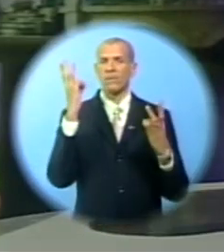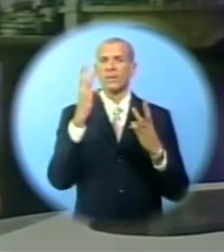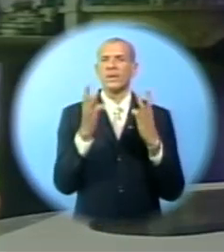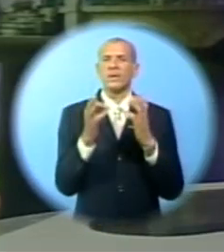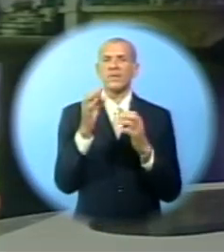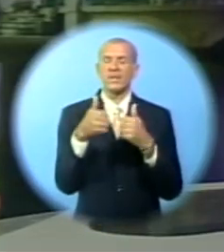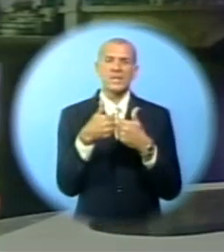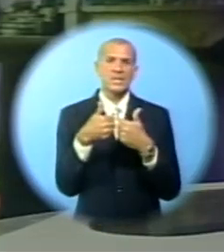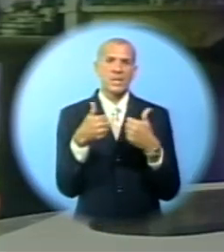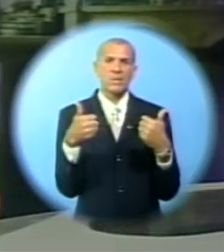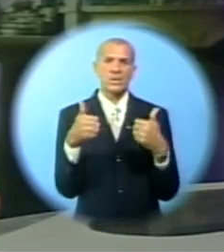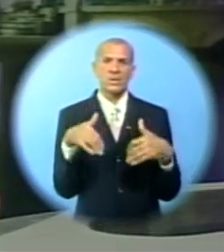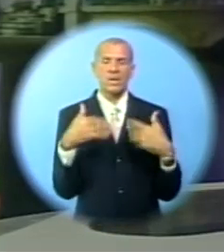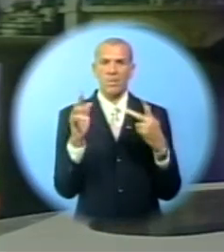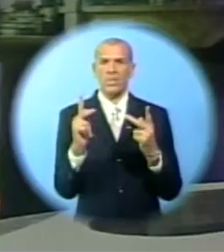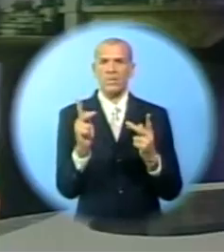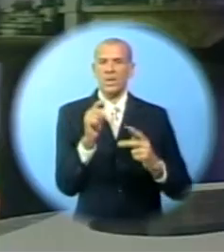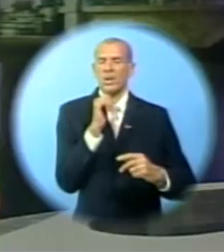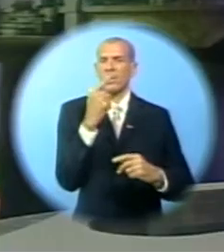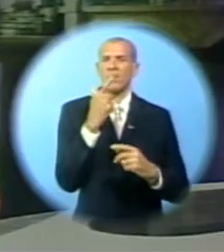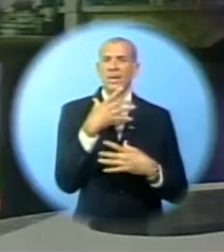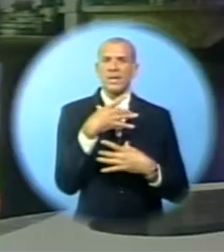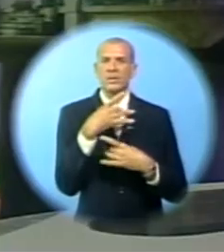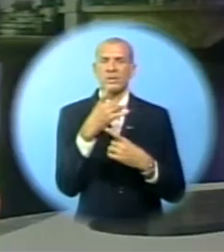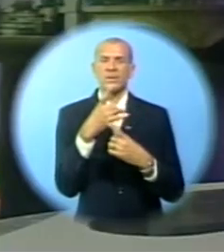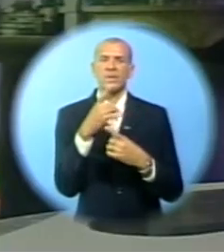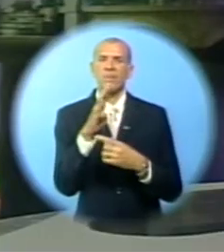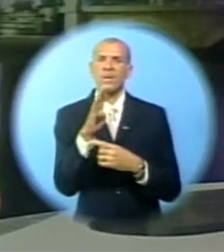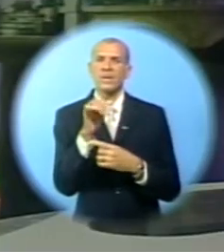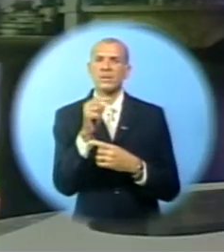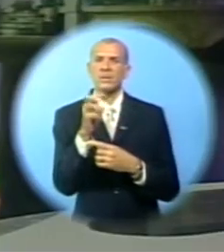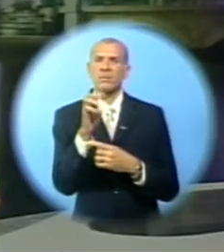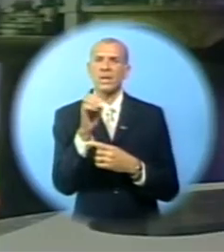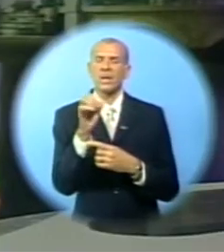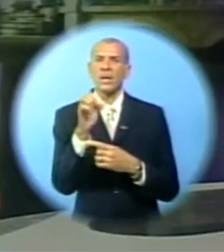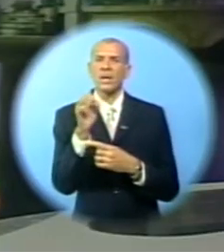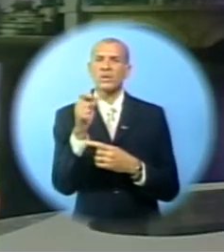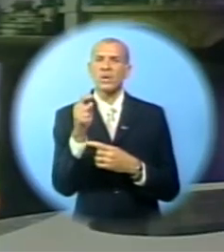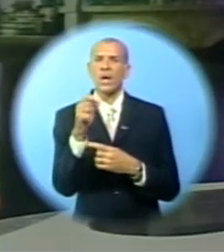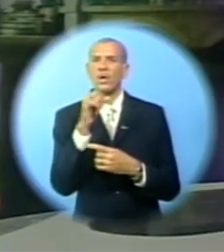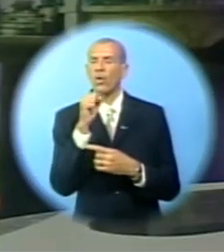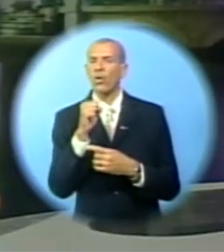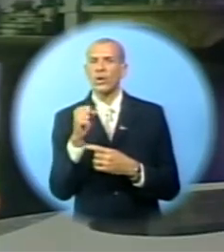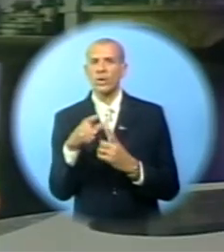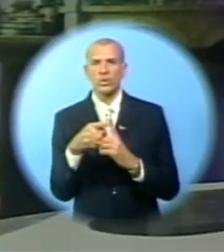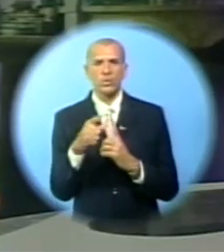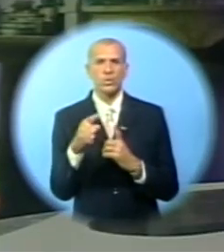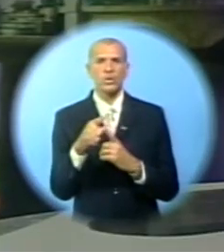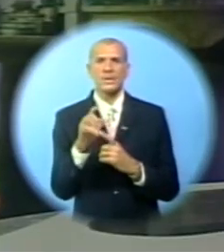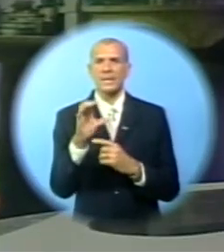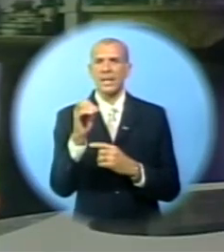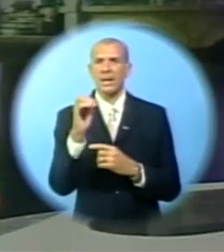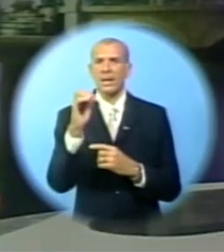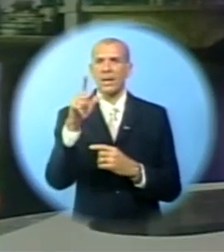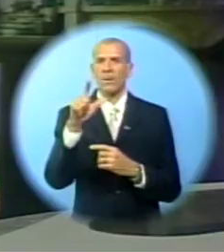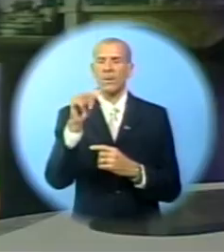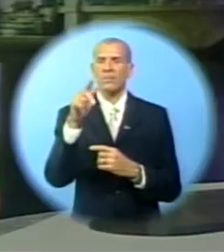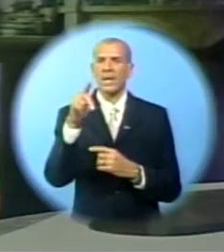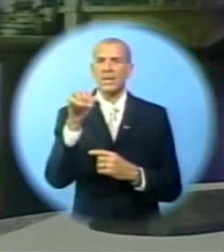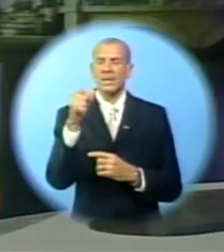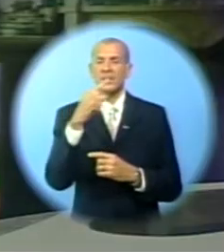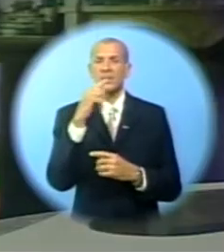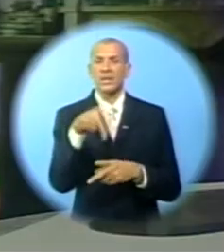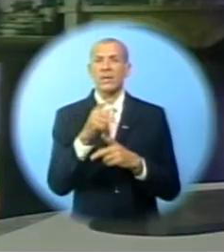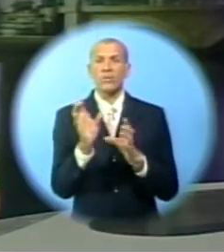is a separation, the young people would be attracted to bashment soca and the older people to calypso. In fact, he says to keep the party